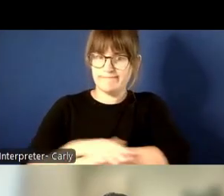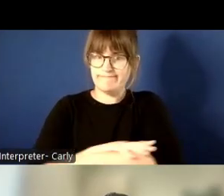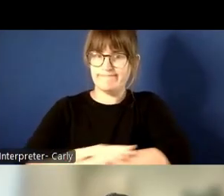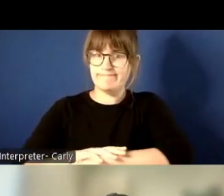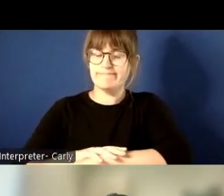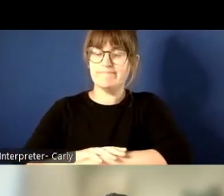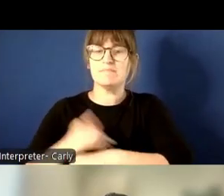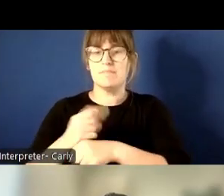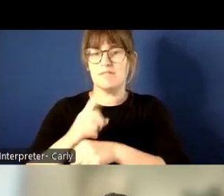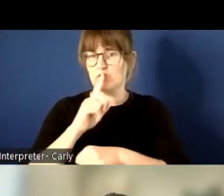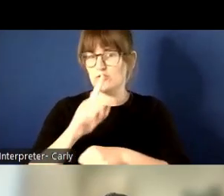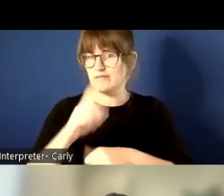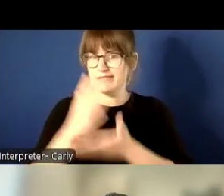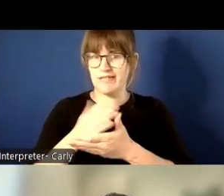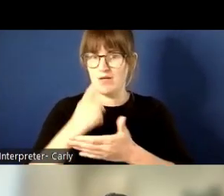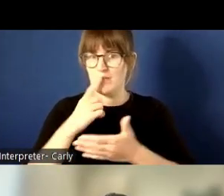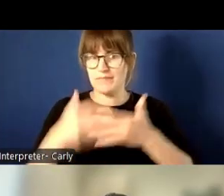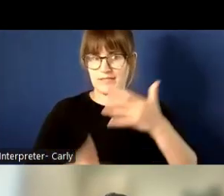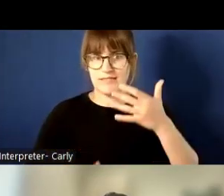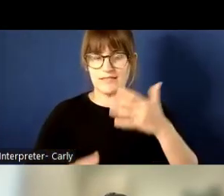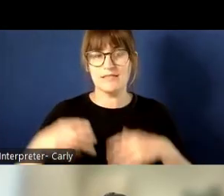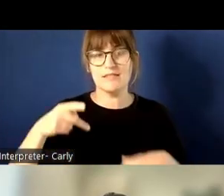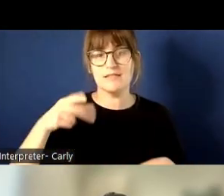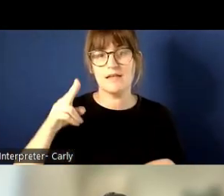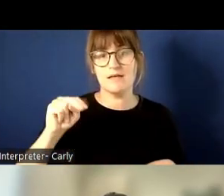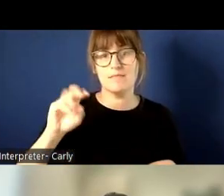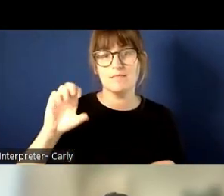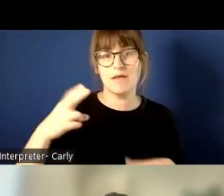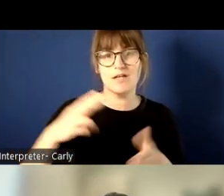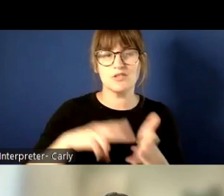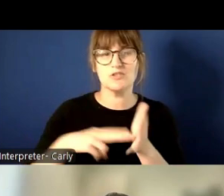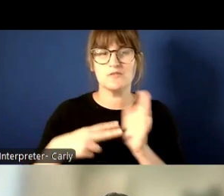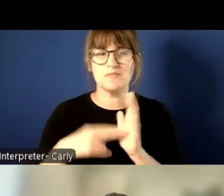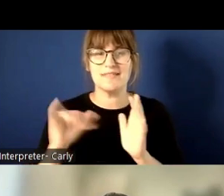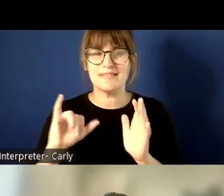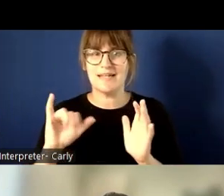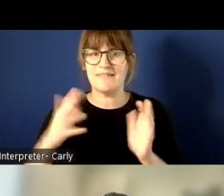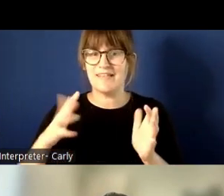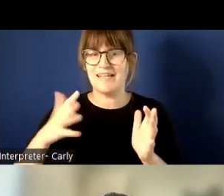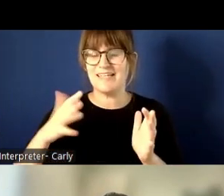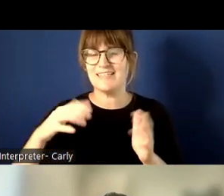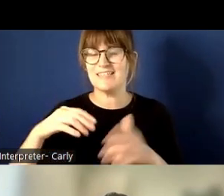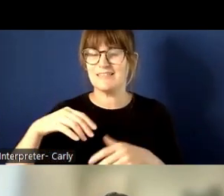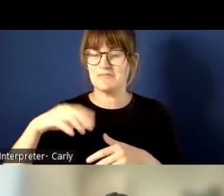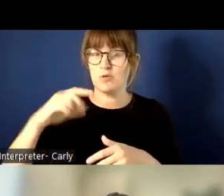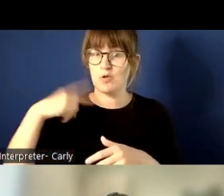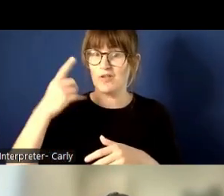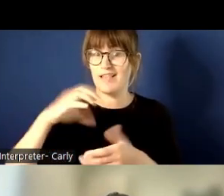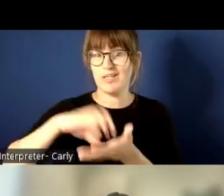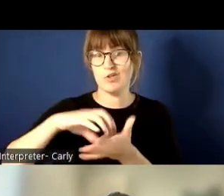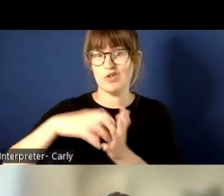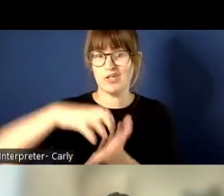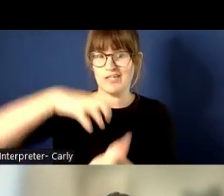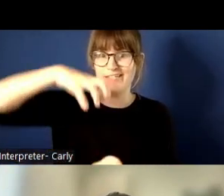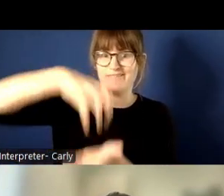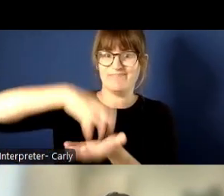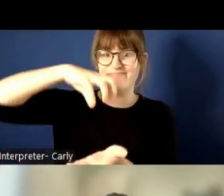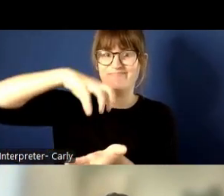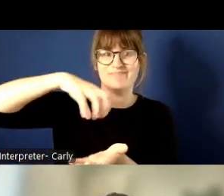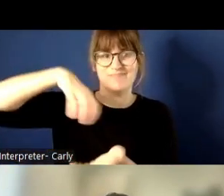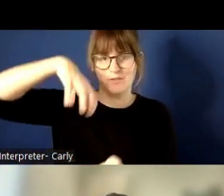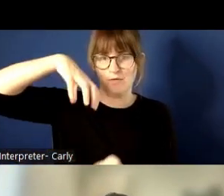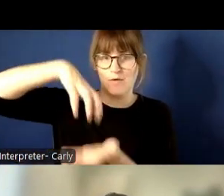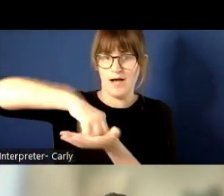cautery. With a punch biopsy, you're using this cookie cutter looking device to punch a hole in the skin and take out this little circular piece of